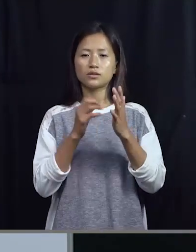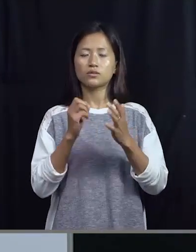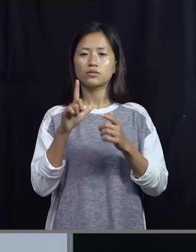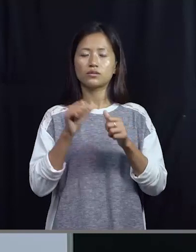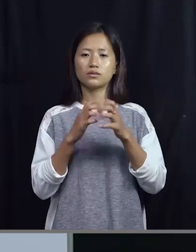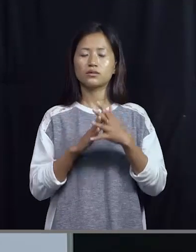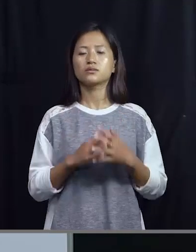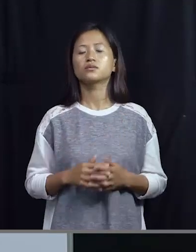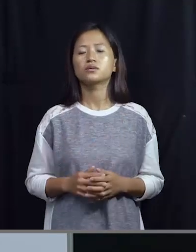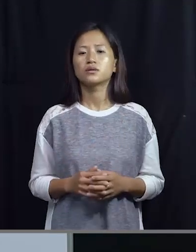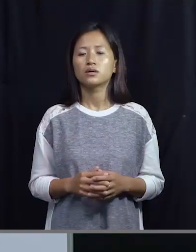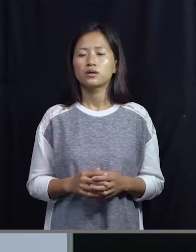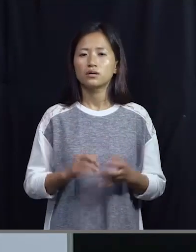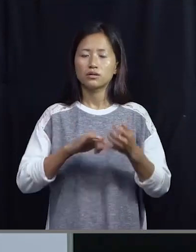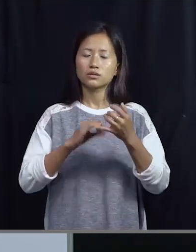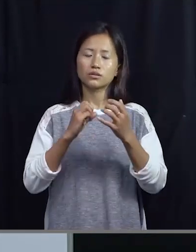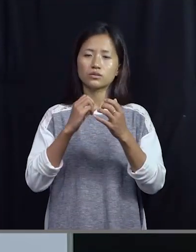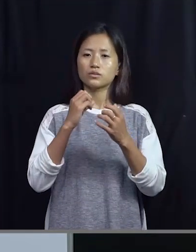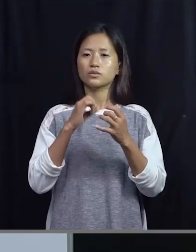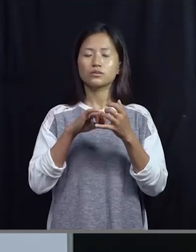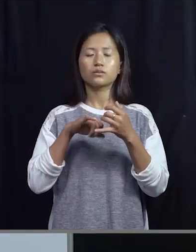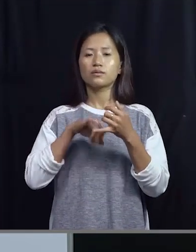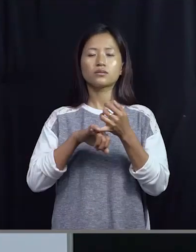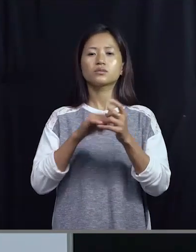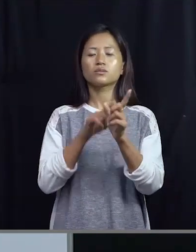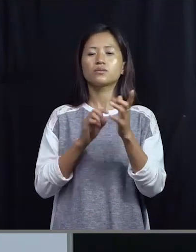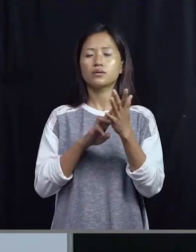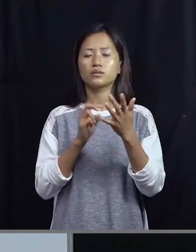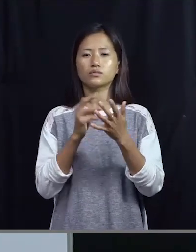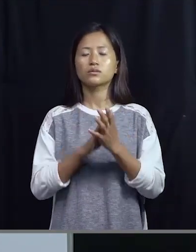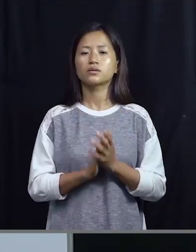water plant with cyanobacteria called Anabena,